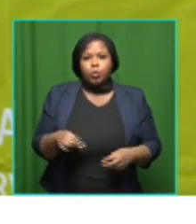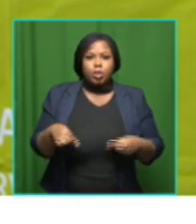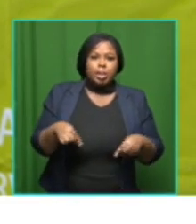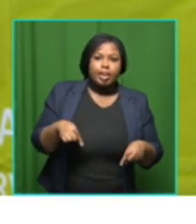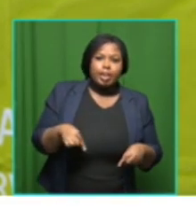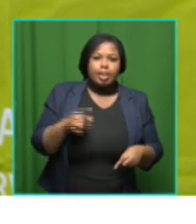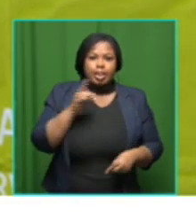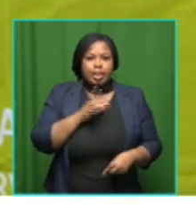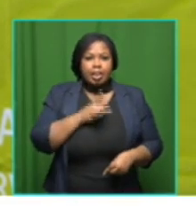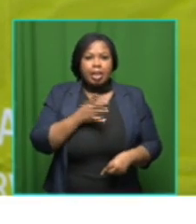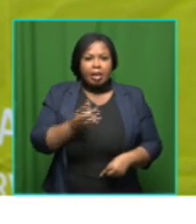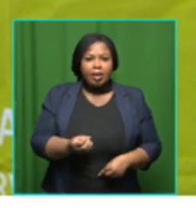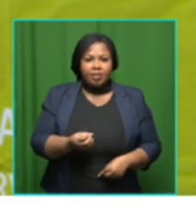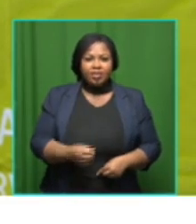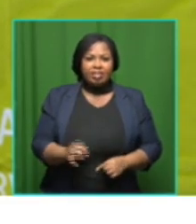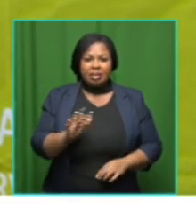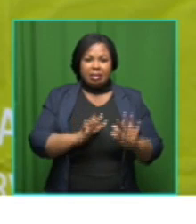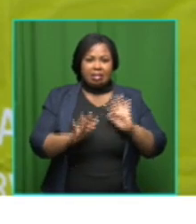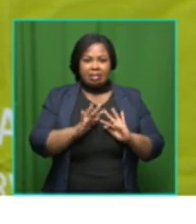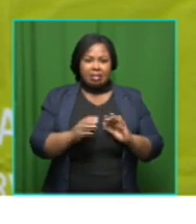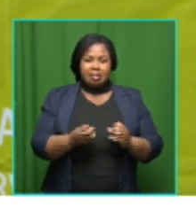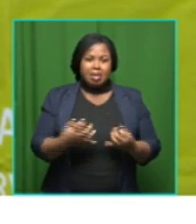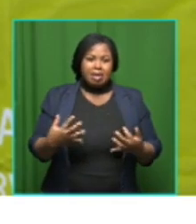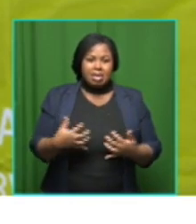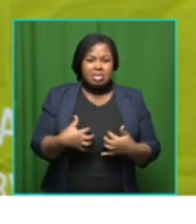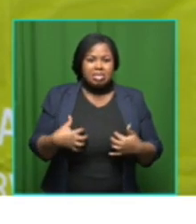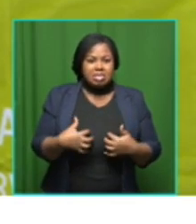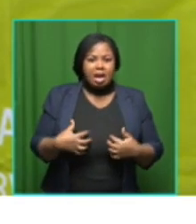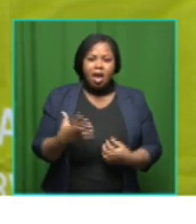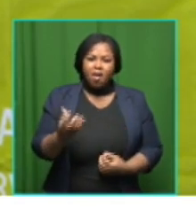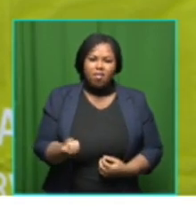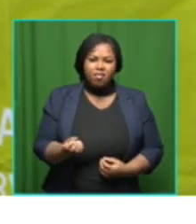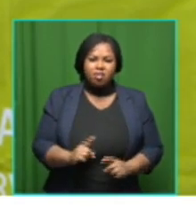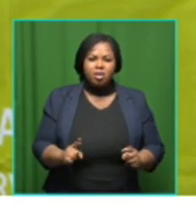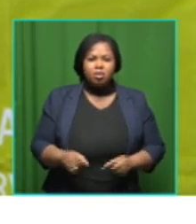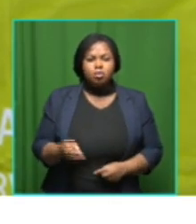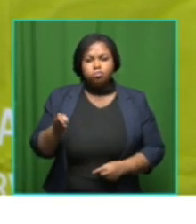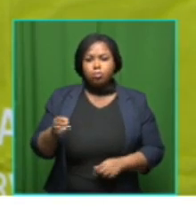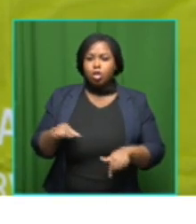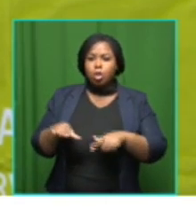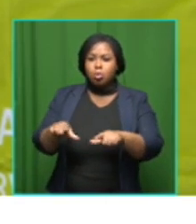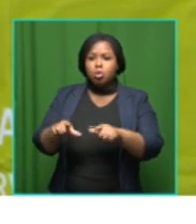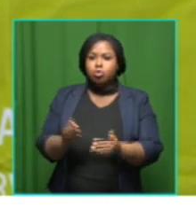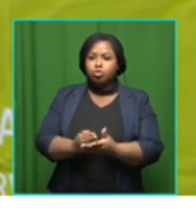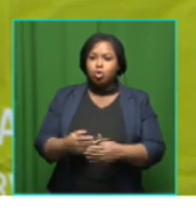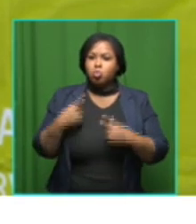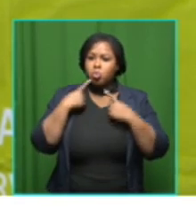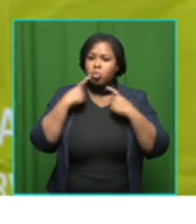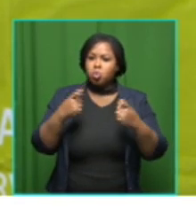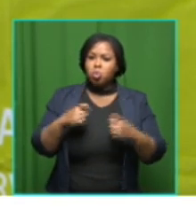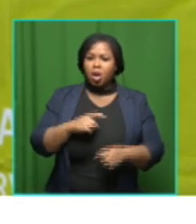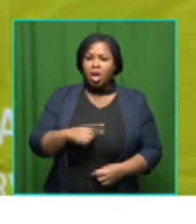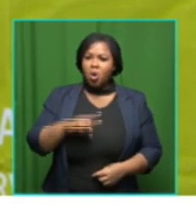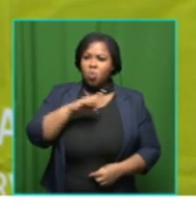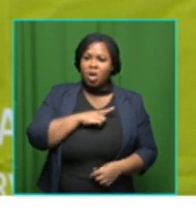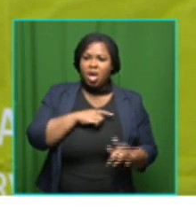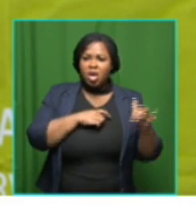when people fear, they become a lot of anxiety. We went in Limpopo, there were some people who were complaining that, we're